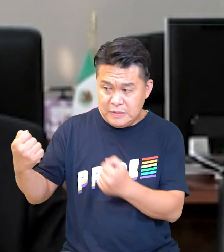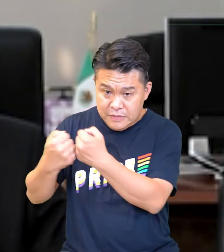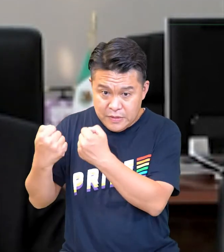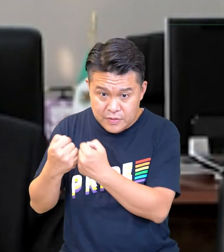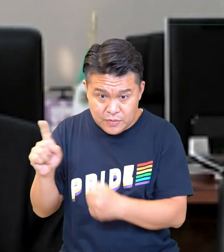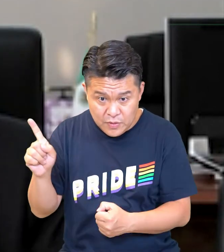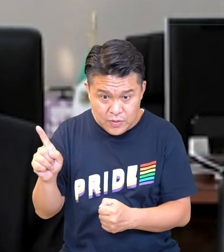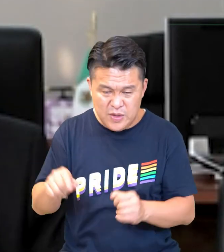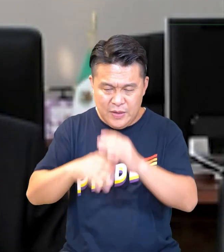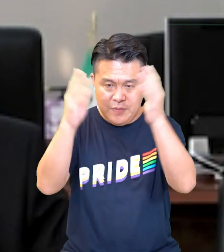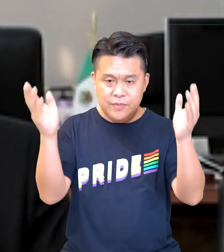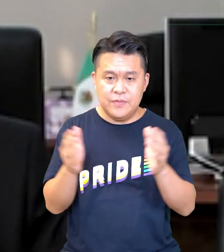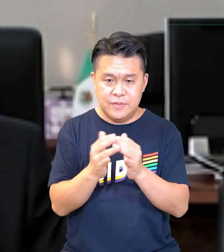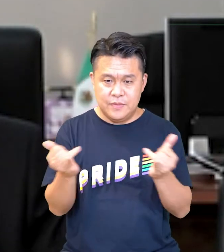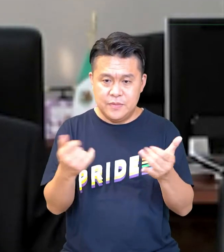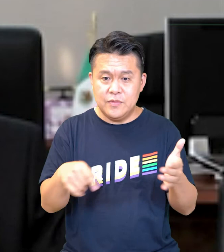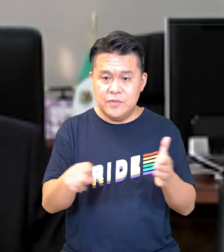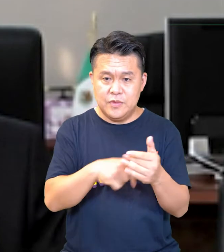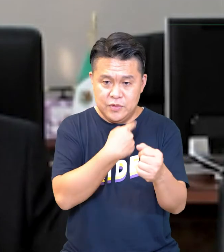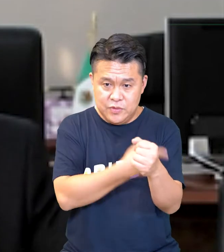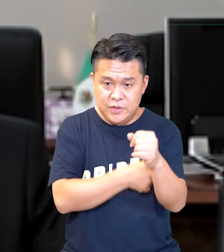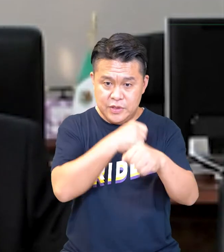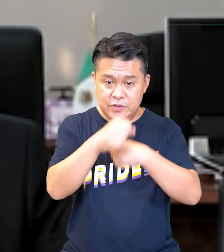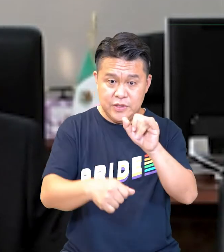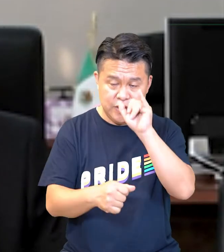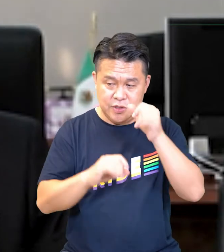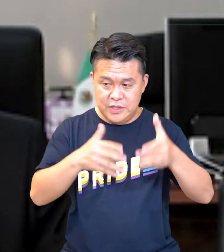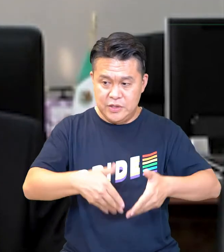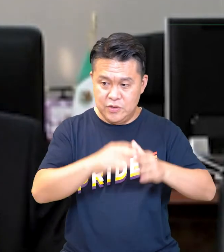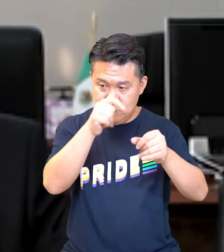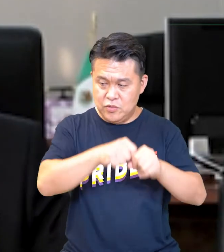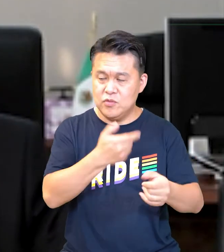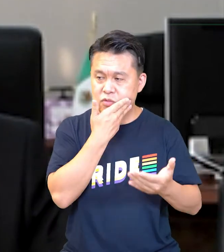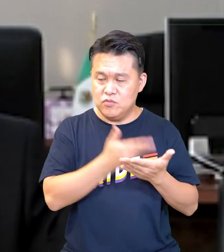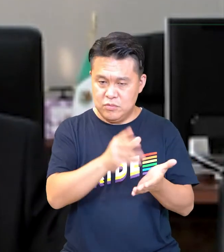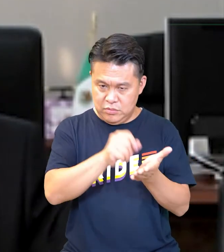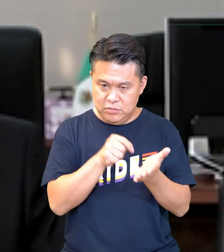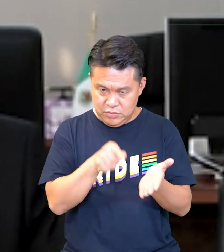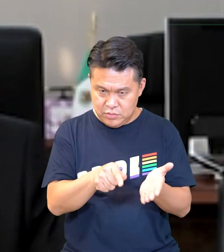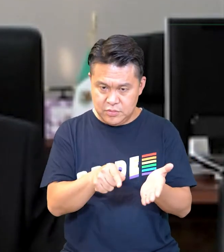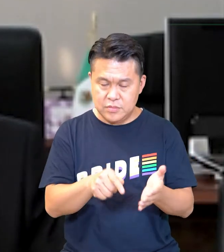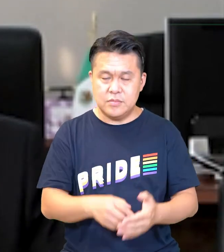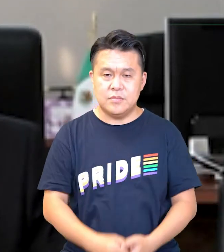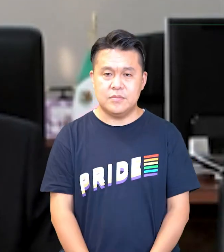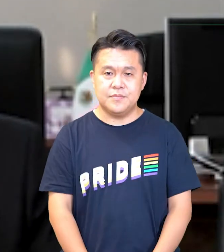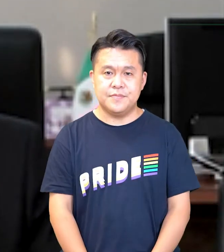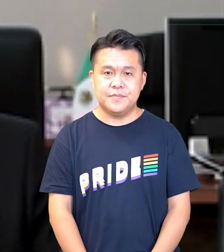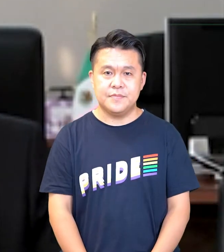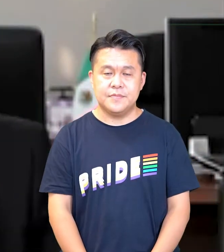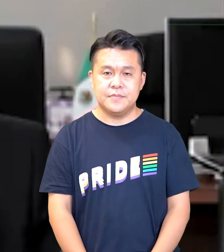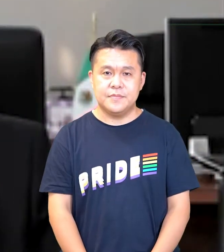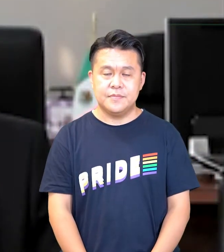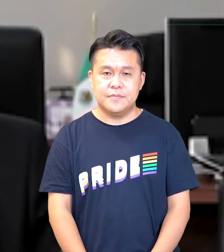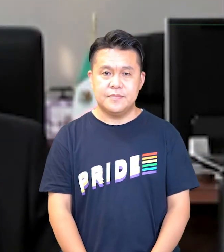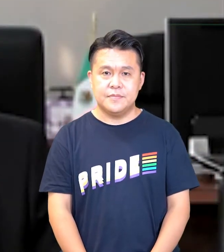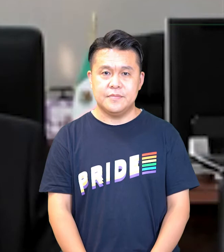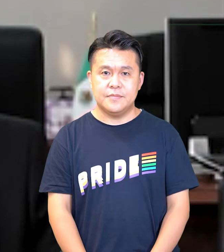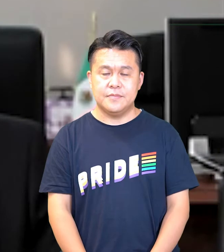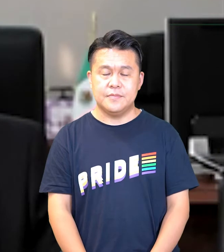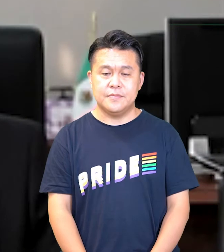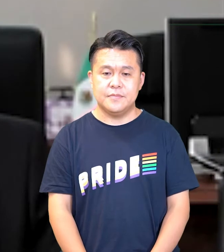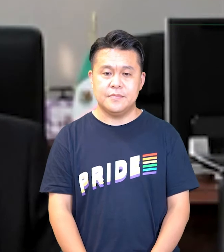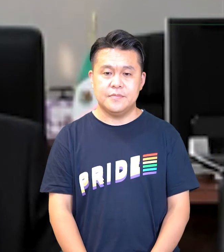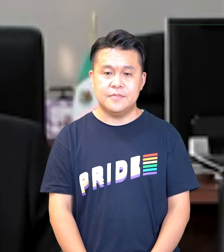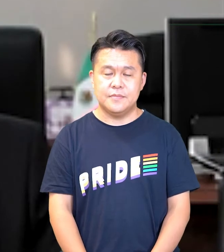combating it has been a crucial task for the construction of a country of full rights